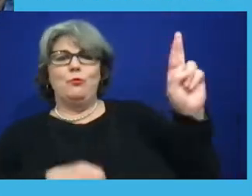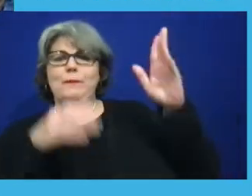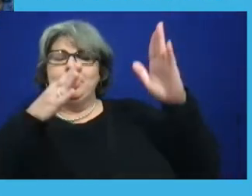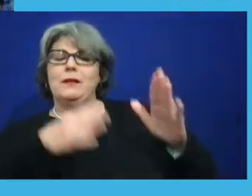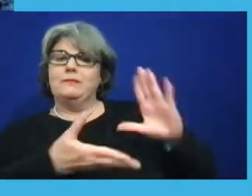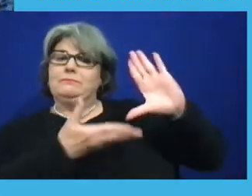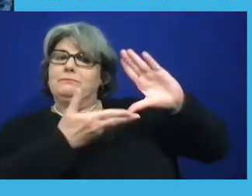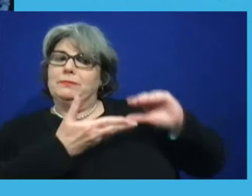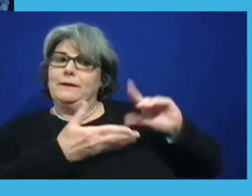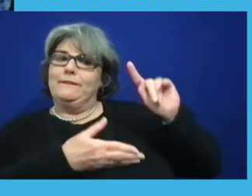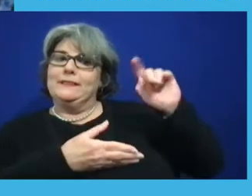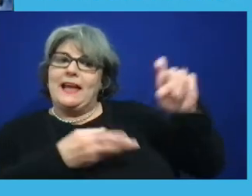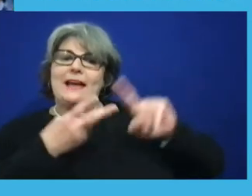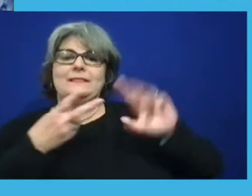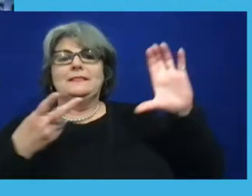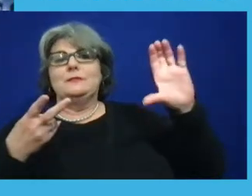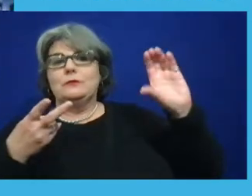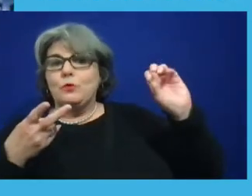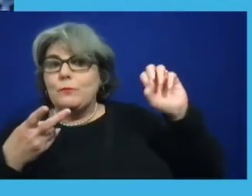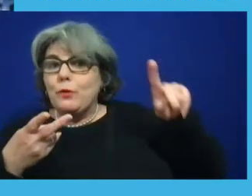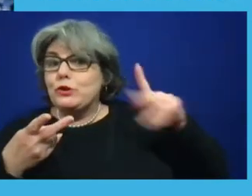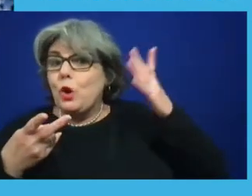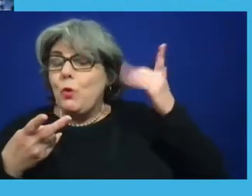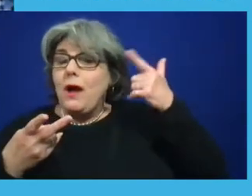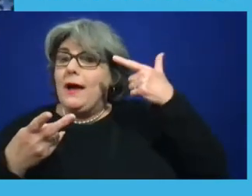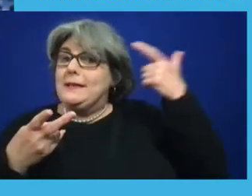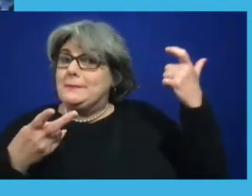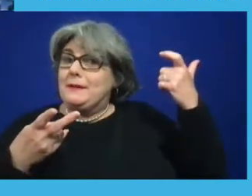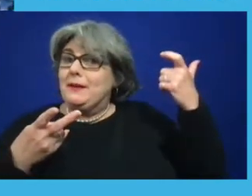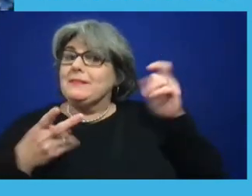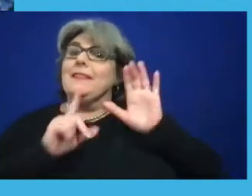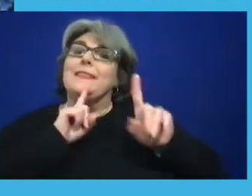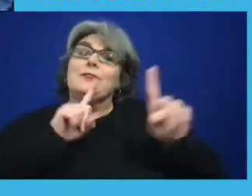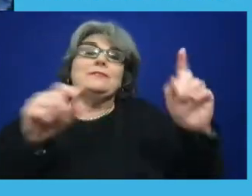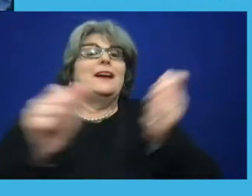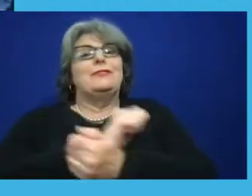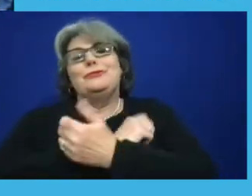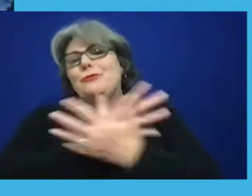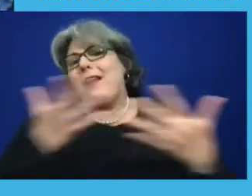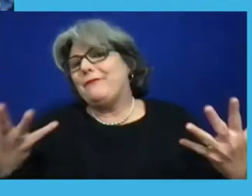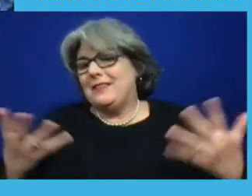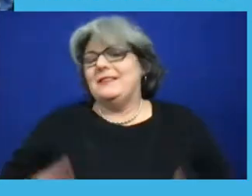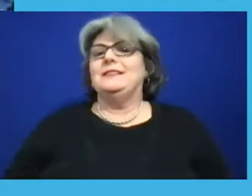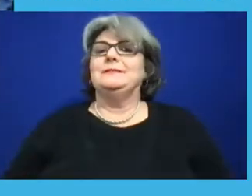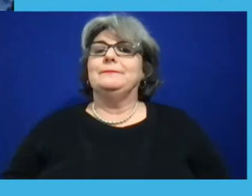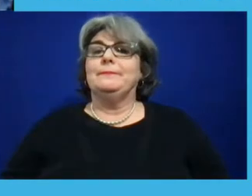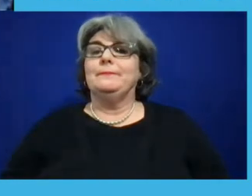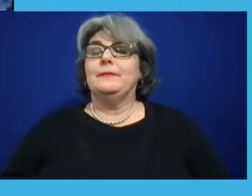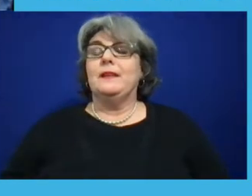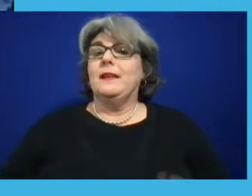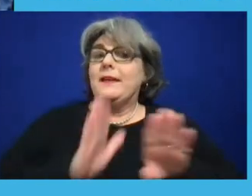And the reason I can say with confidence that they want to cut taxes for the wealthy and for corporations